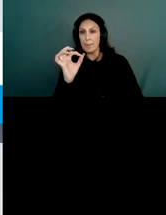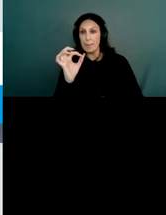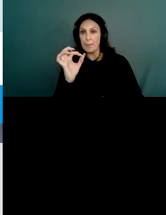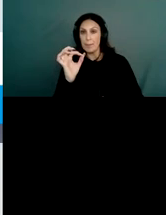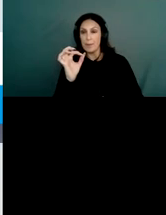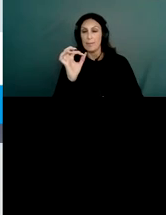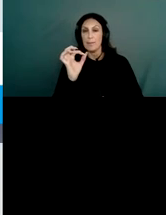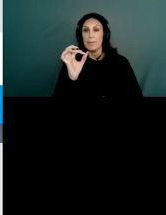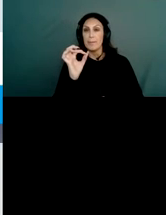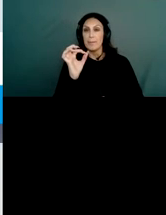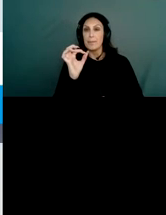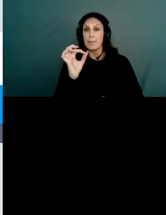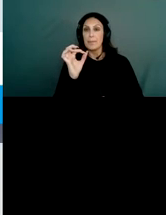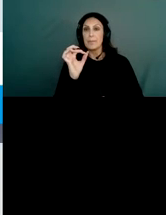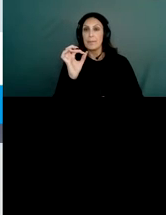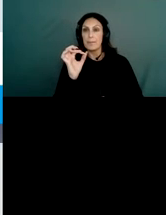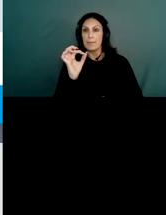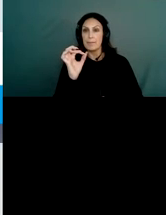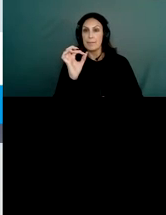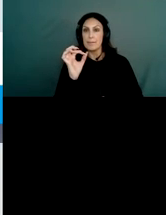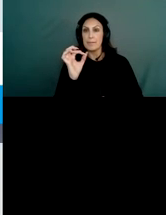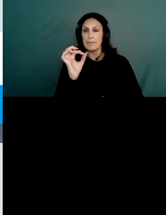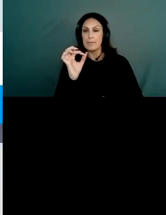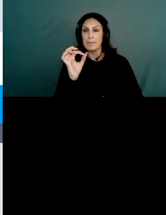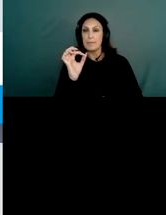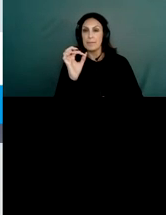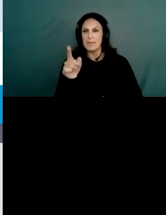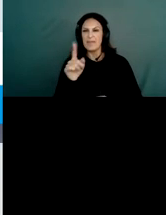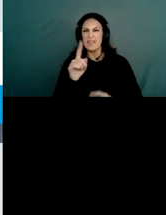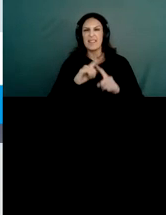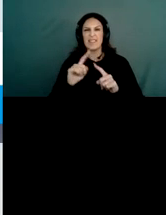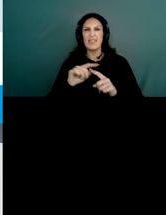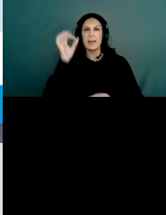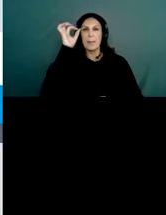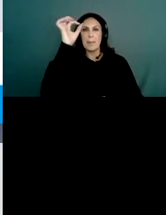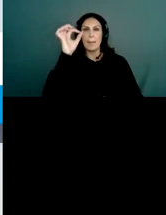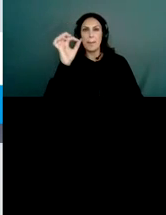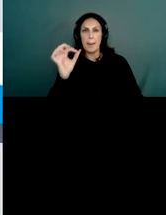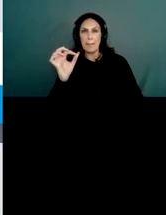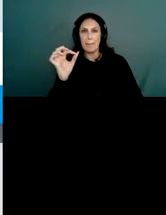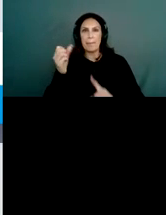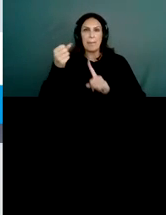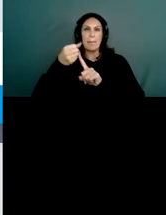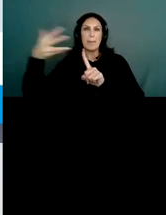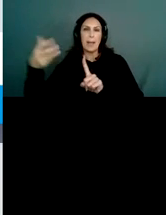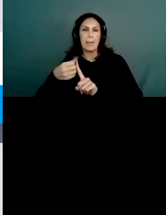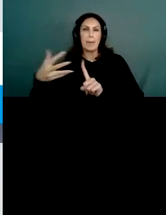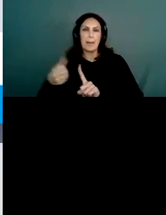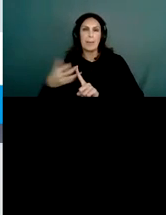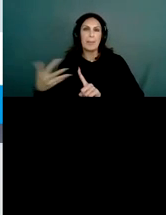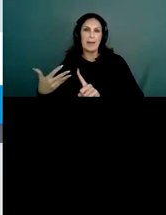that matches it. Whose? So there's different buttons and things to do as they go through. Through.